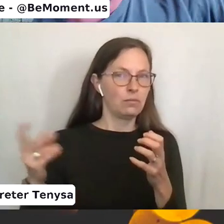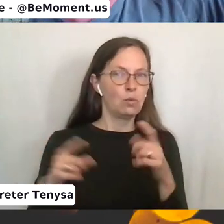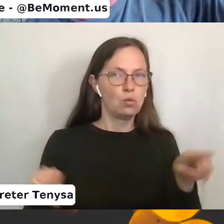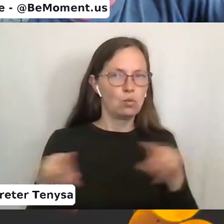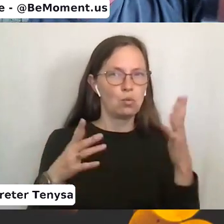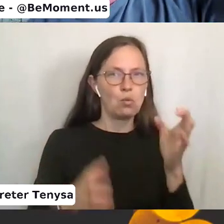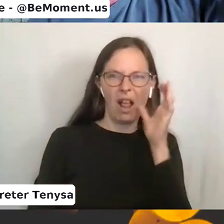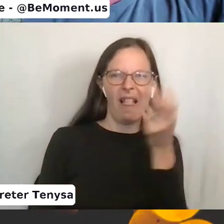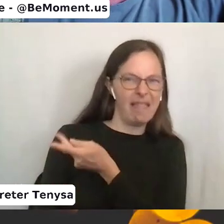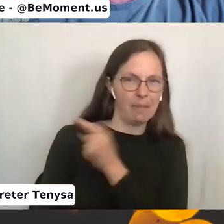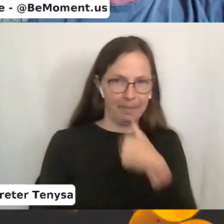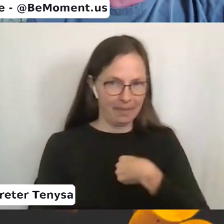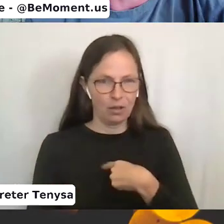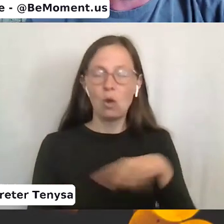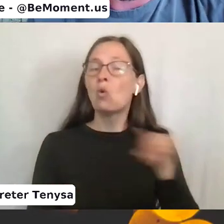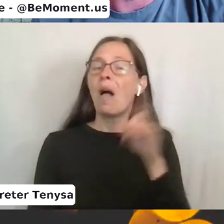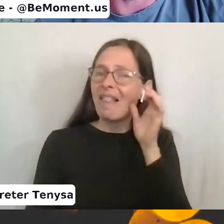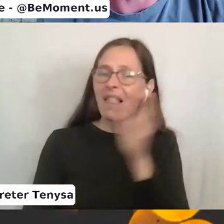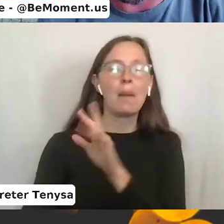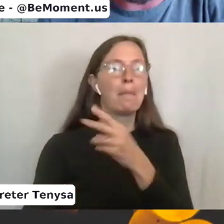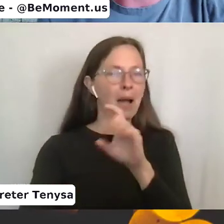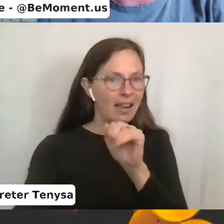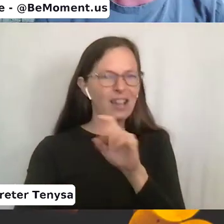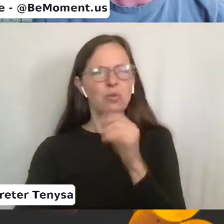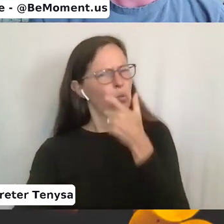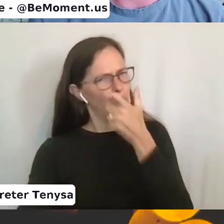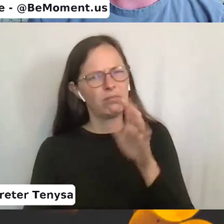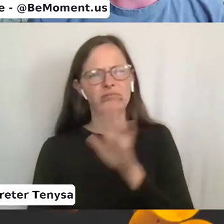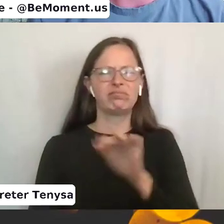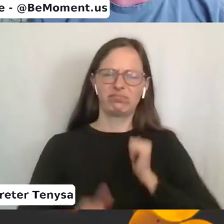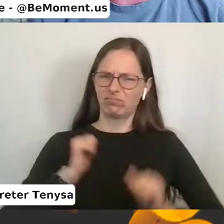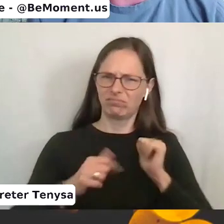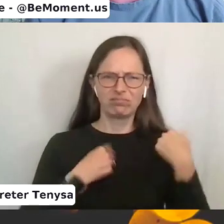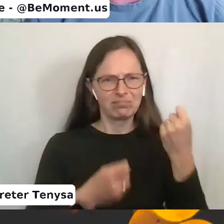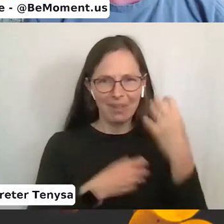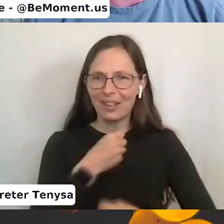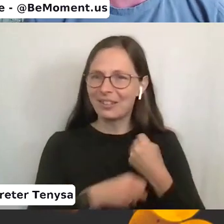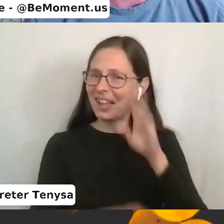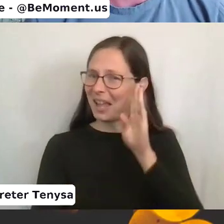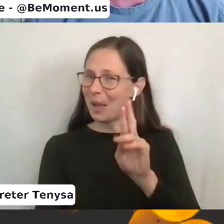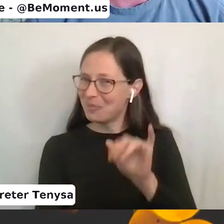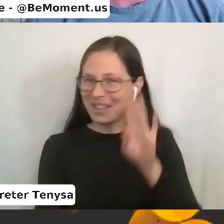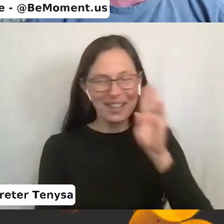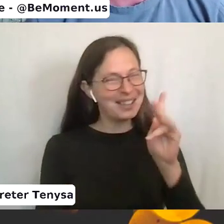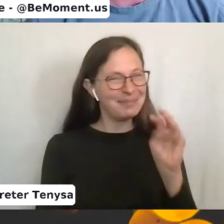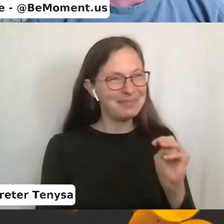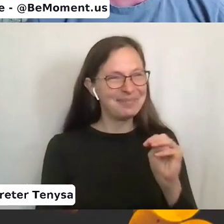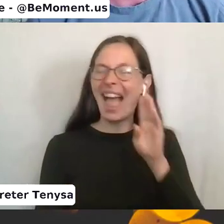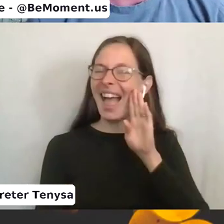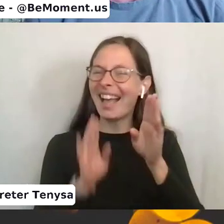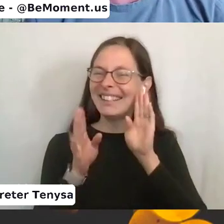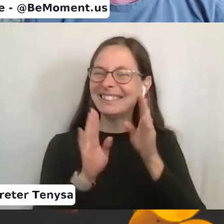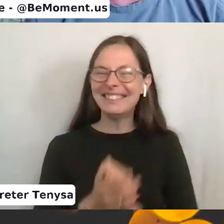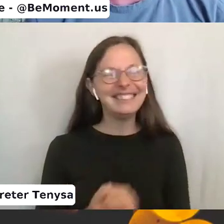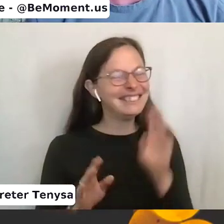on their podcast. You watch them as actors and creatives for years. Hello, Bree. Hello, Kim. Hello. Hey.